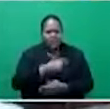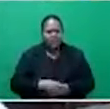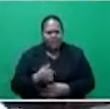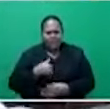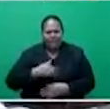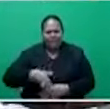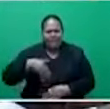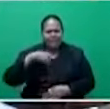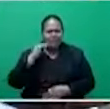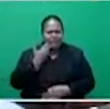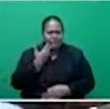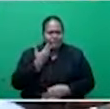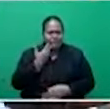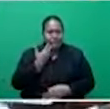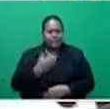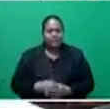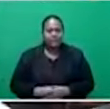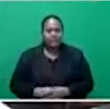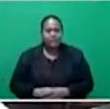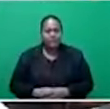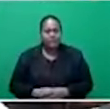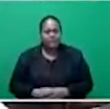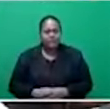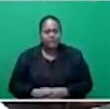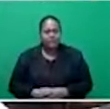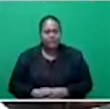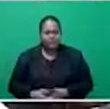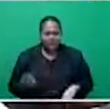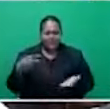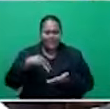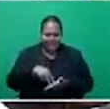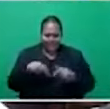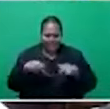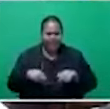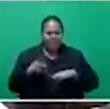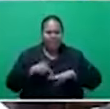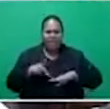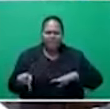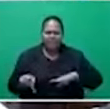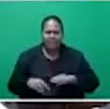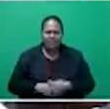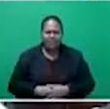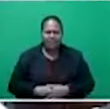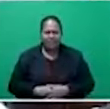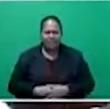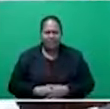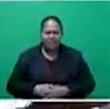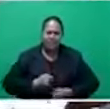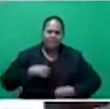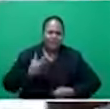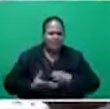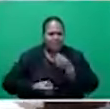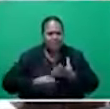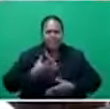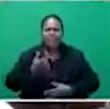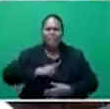embarrassed to actually stand up in Parliament to make these points. I should be sitting down by now. But I have to respond